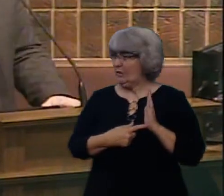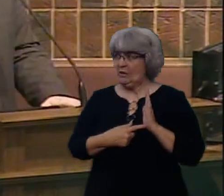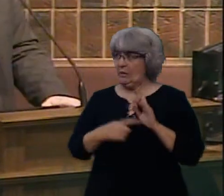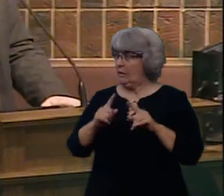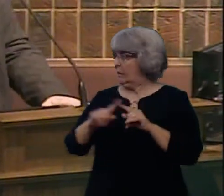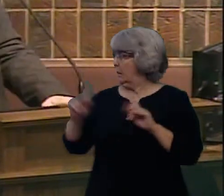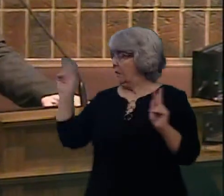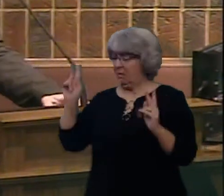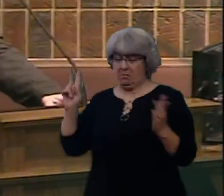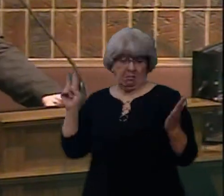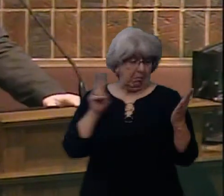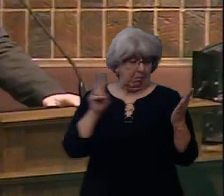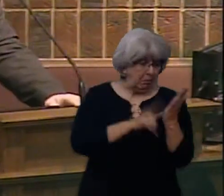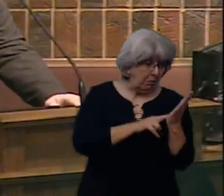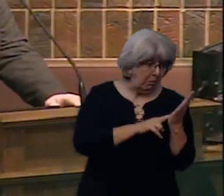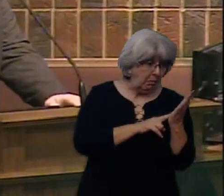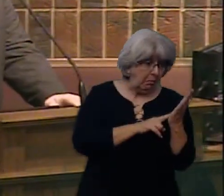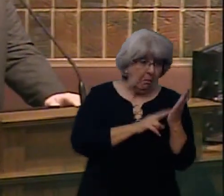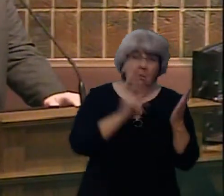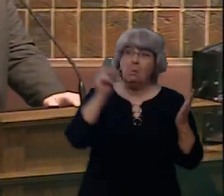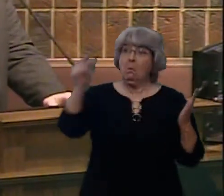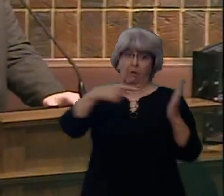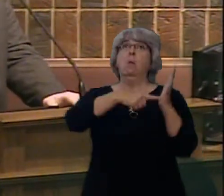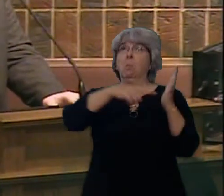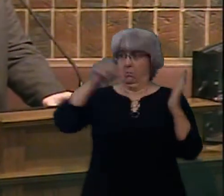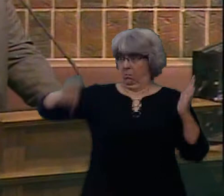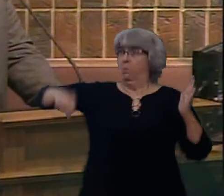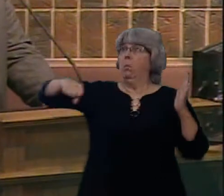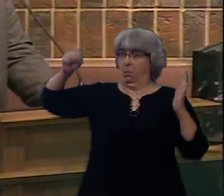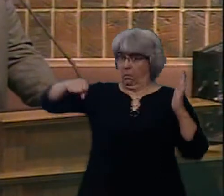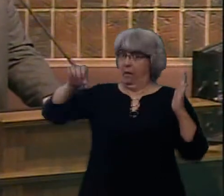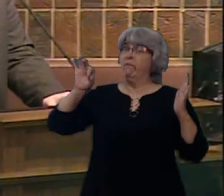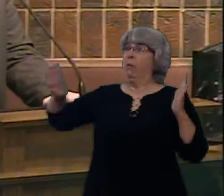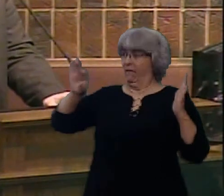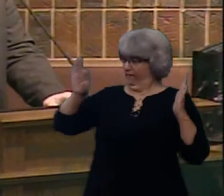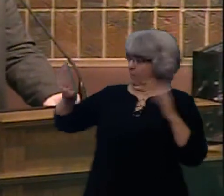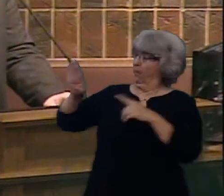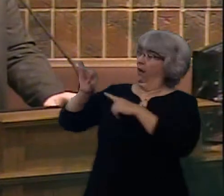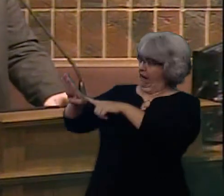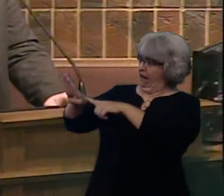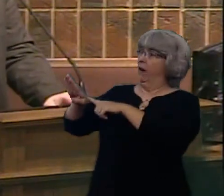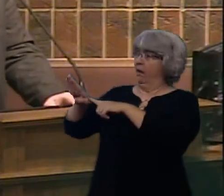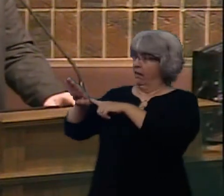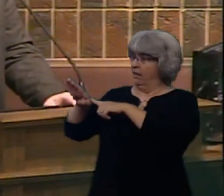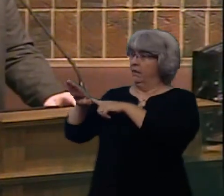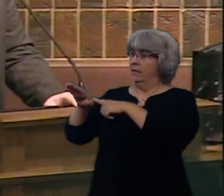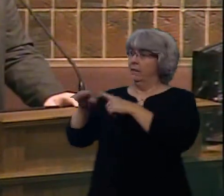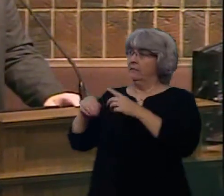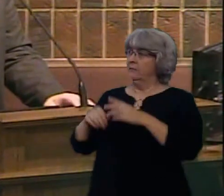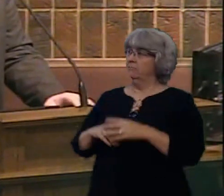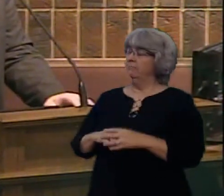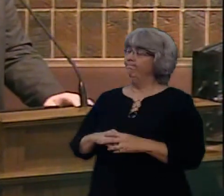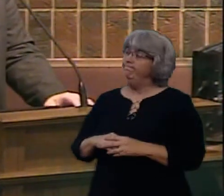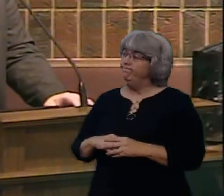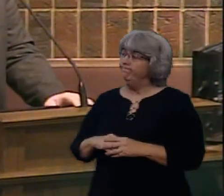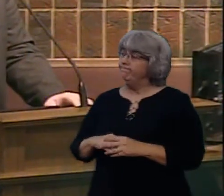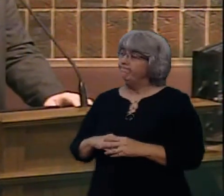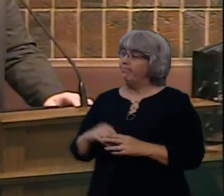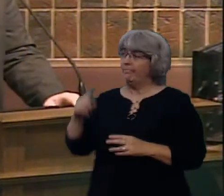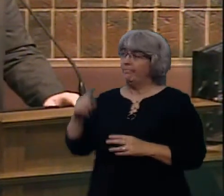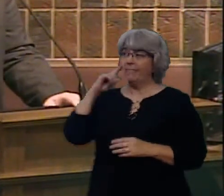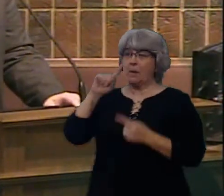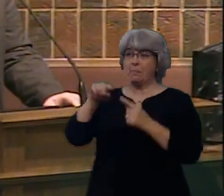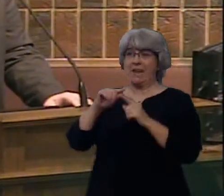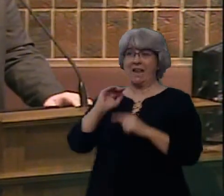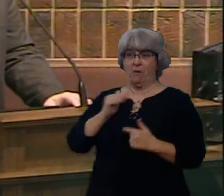and automatically believe that it's true. Well, when it comes to things that affect our souls, I think there's a